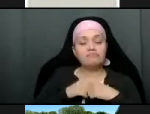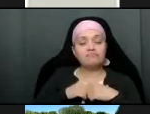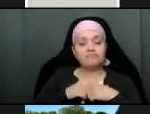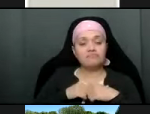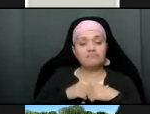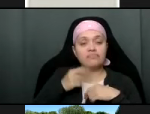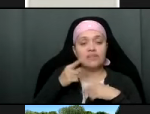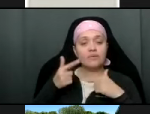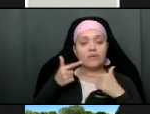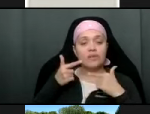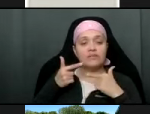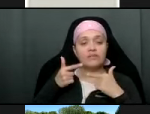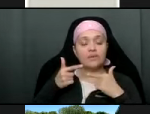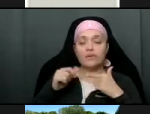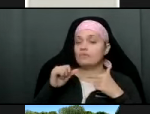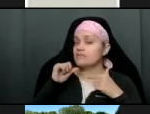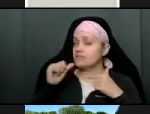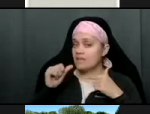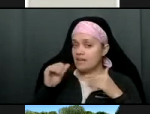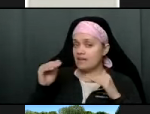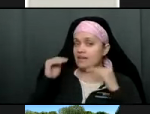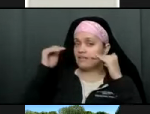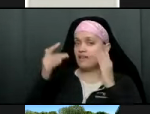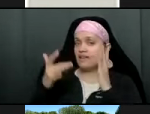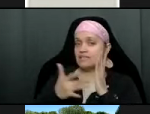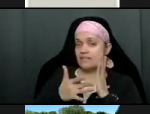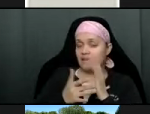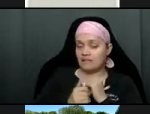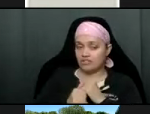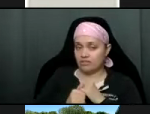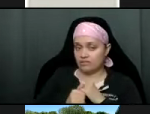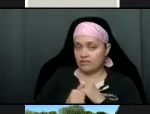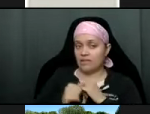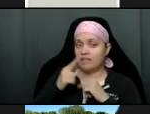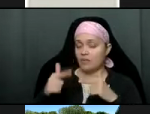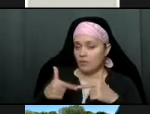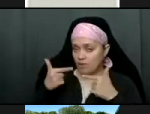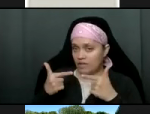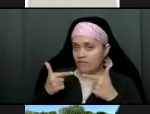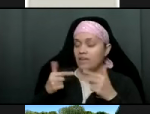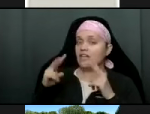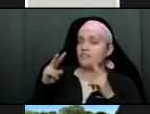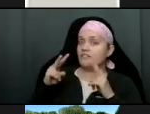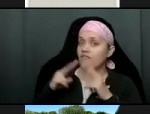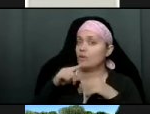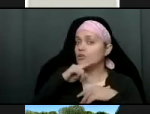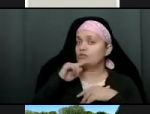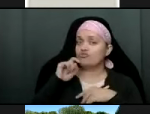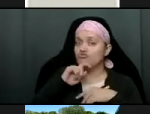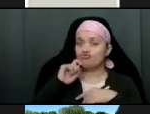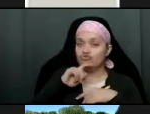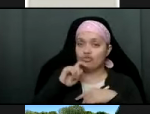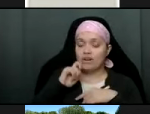They were living when there was not advanced technology. They were living in a very dry,